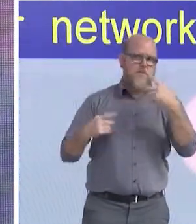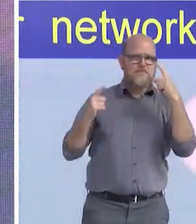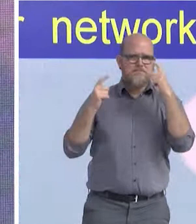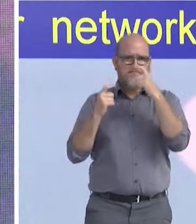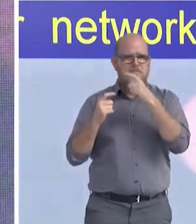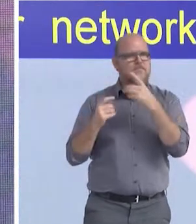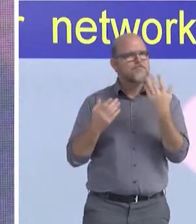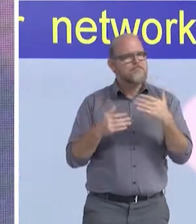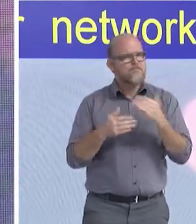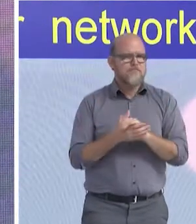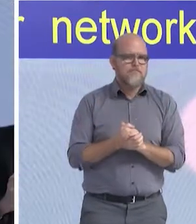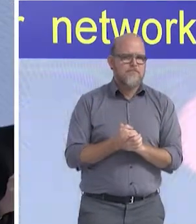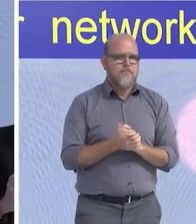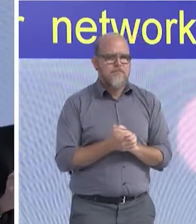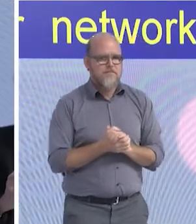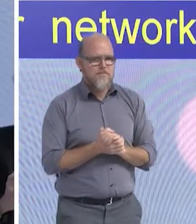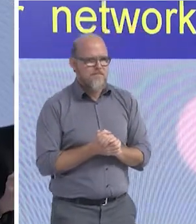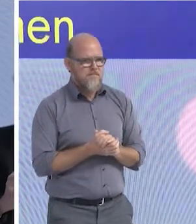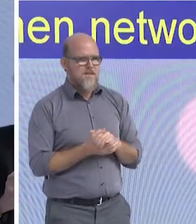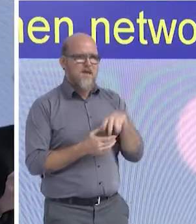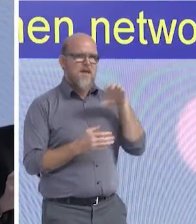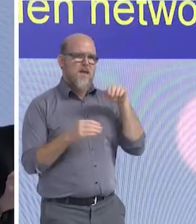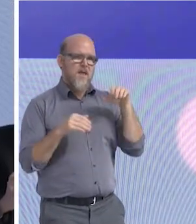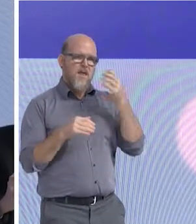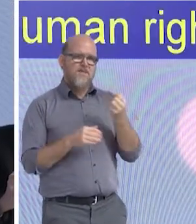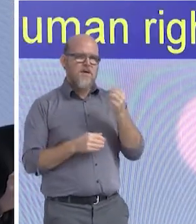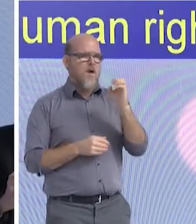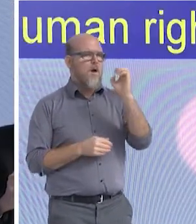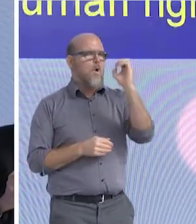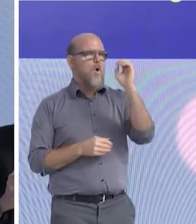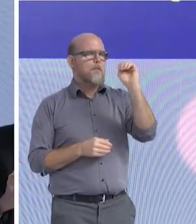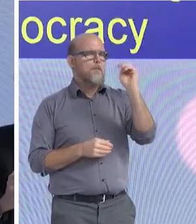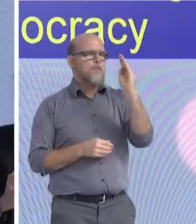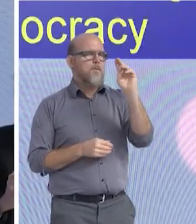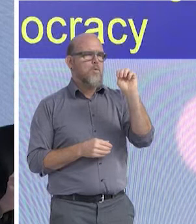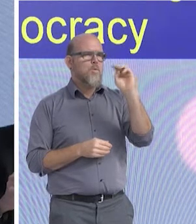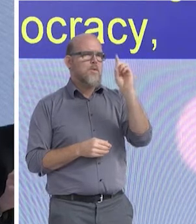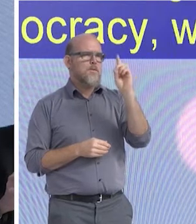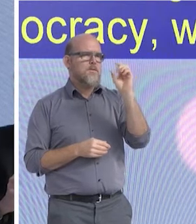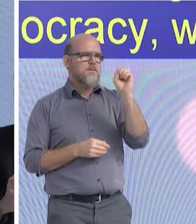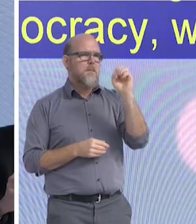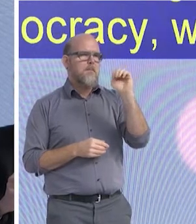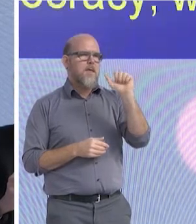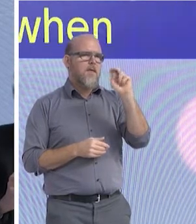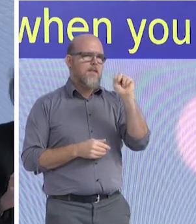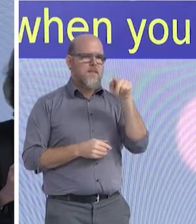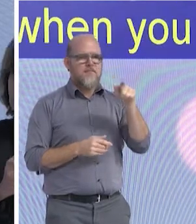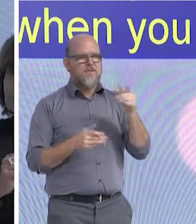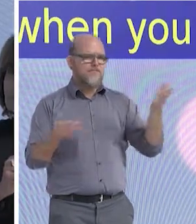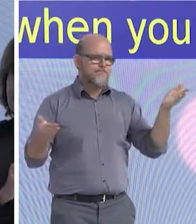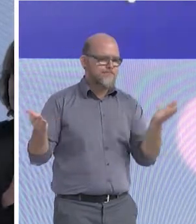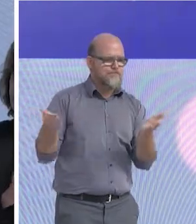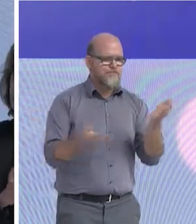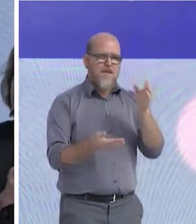in areas such as human rights, rule of law, democracy? What are your priorities when you're talking to your colleagues?